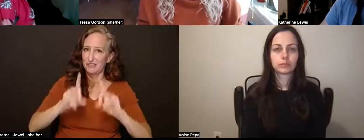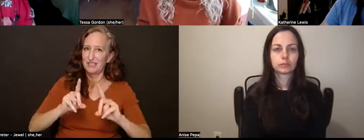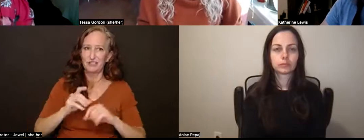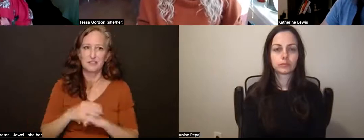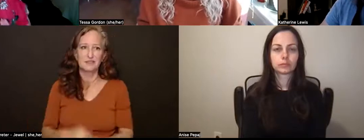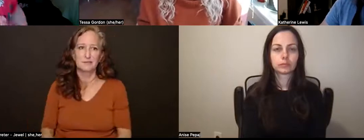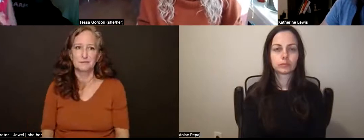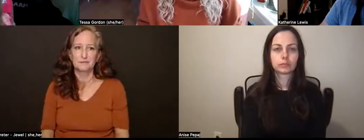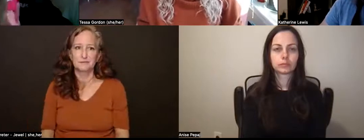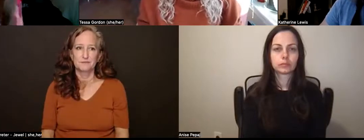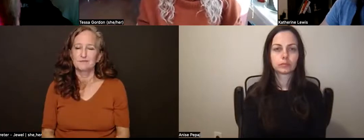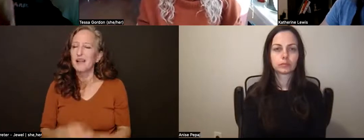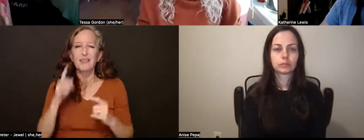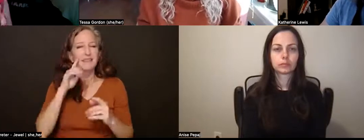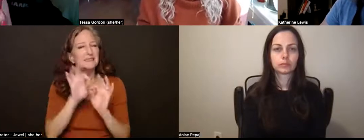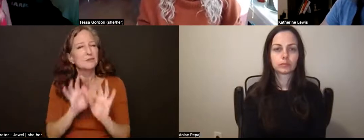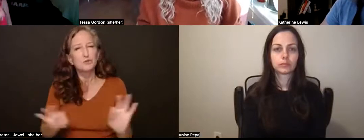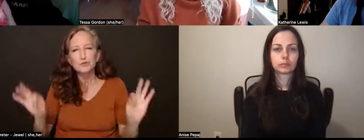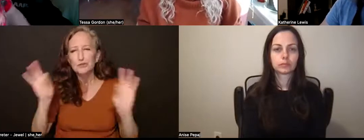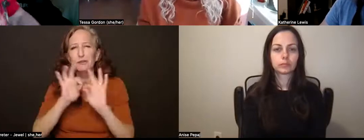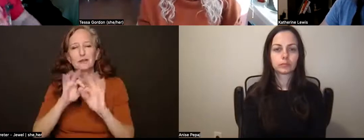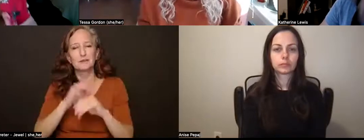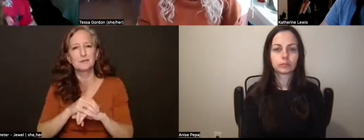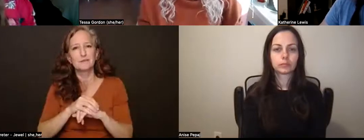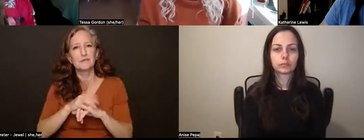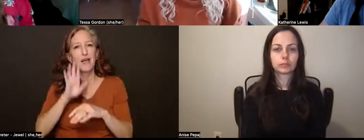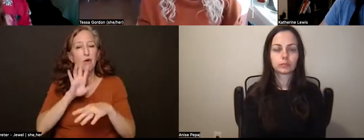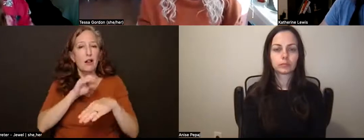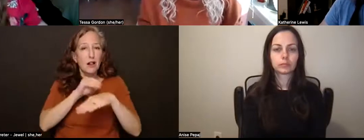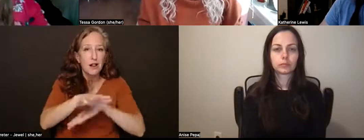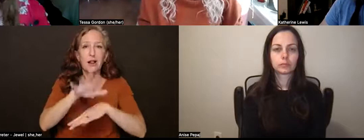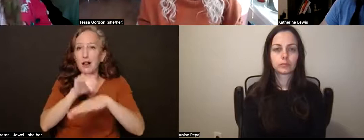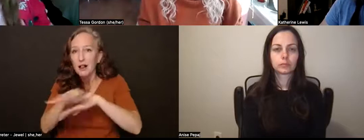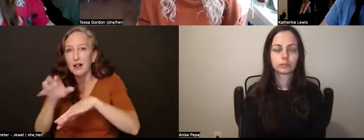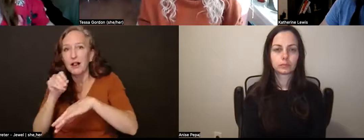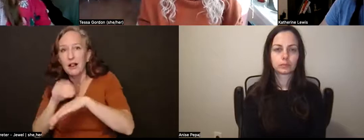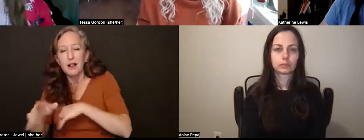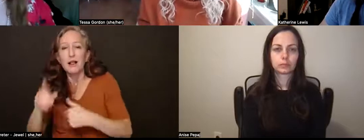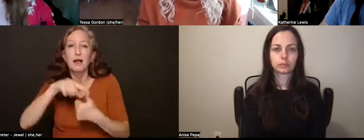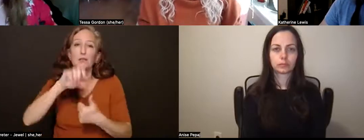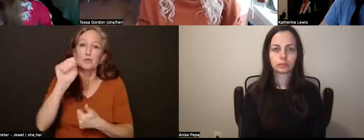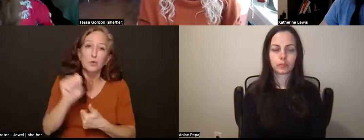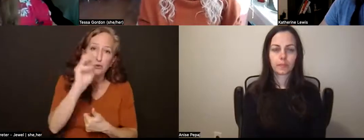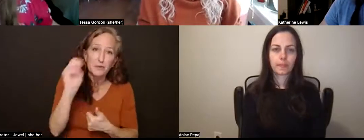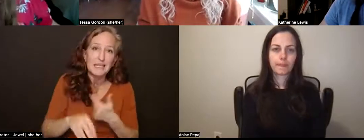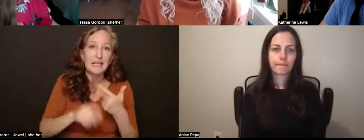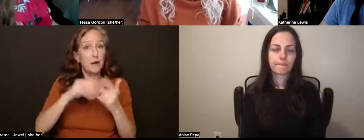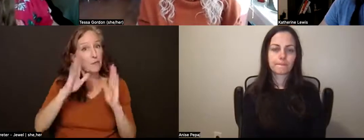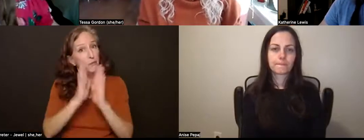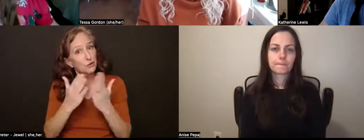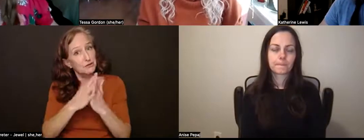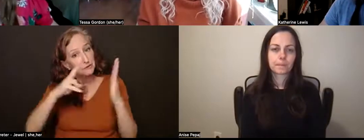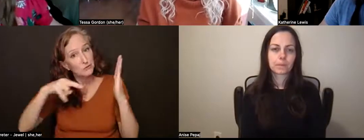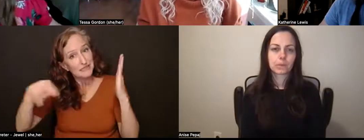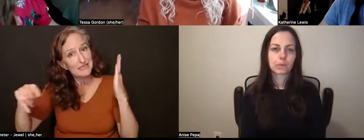the basis, because again, that's going to seep into social media, that will seep into the books that we read, that will also ensure that